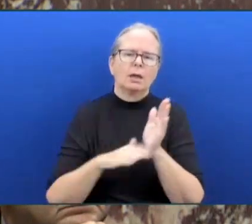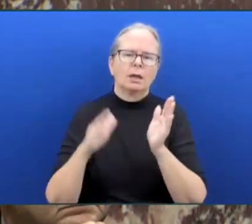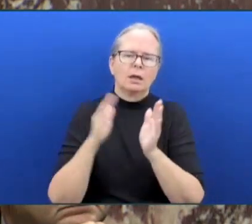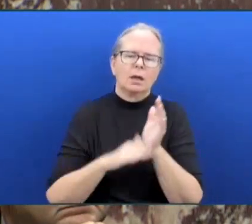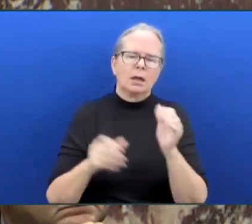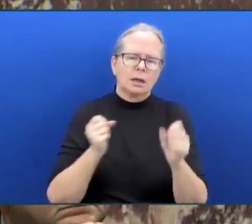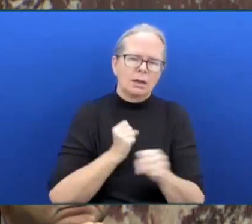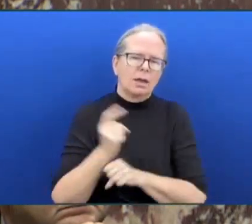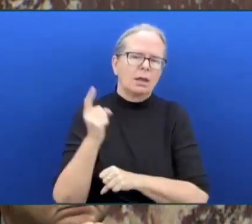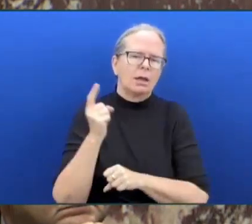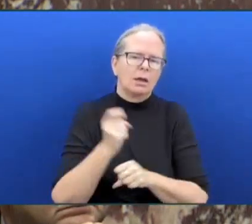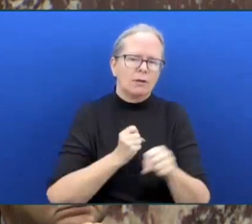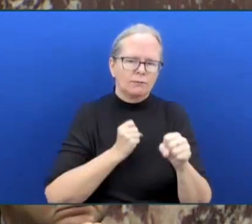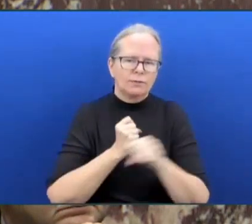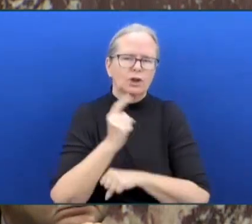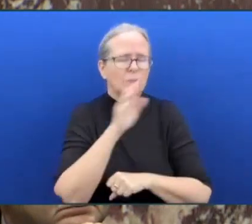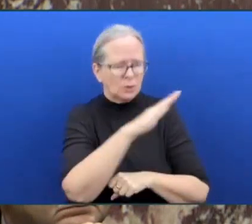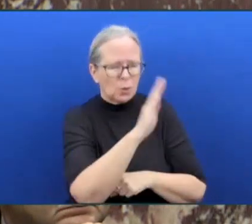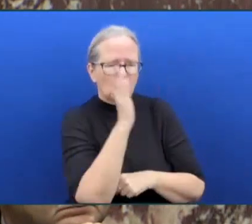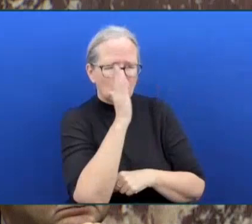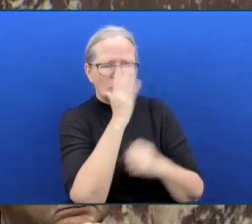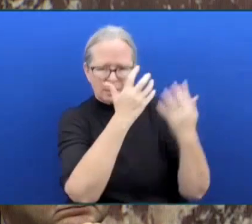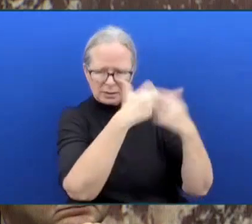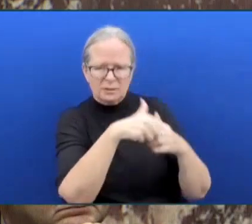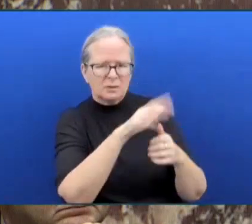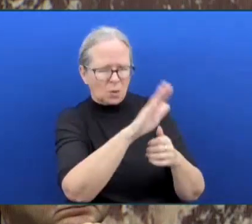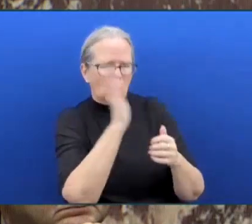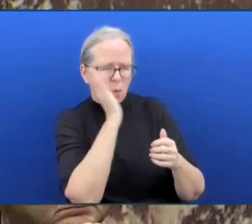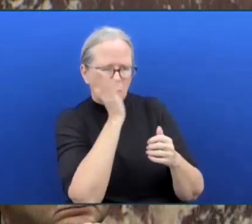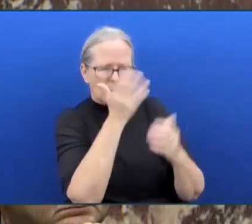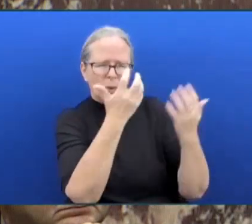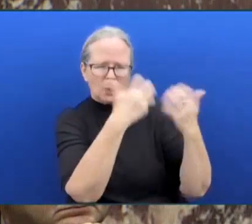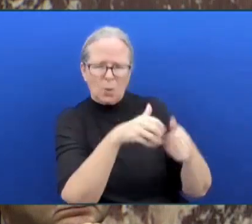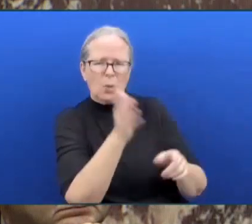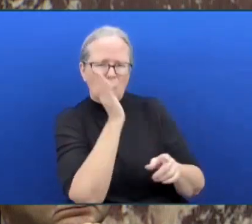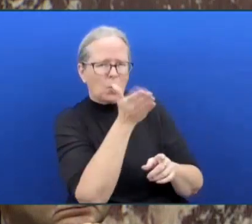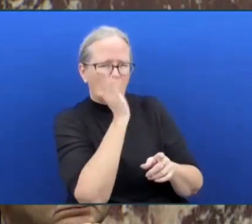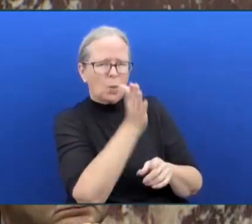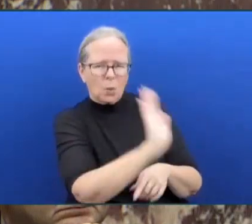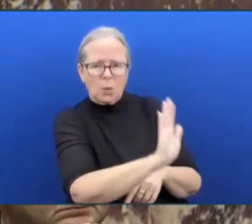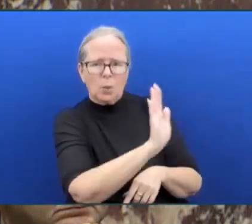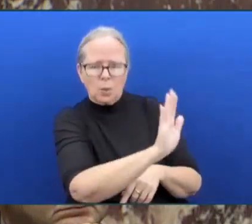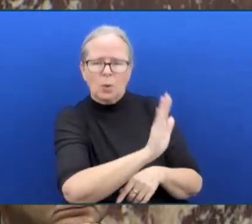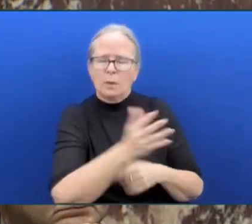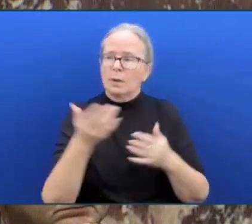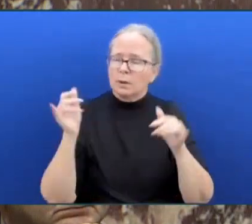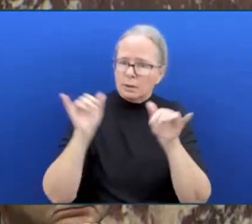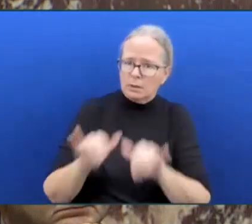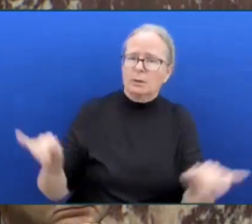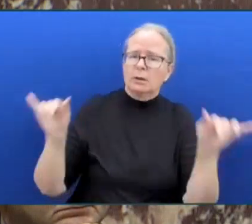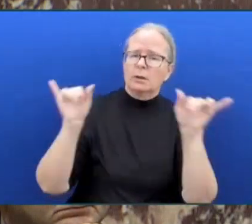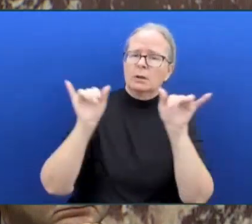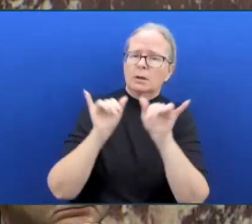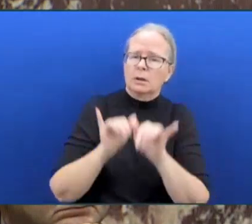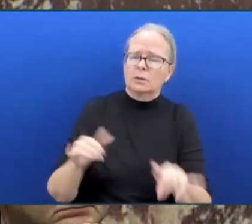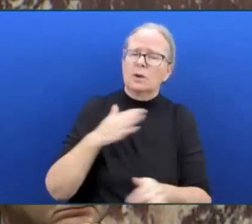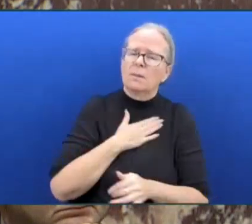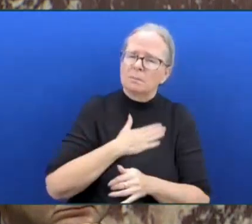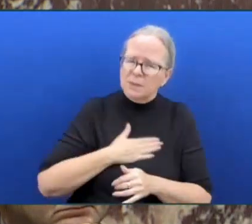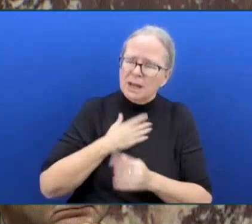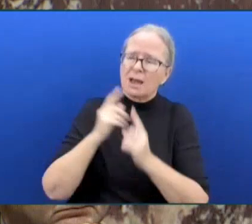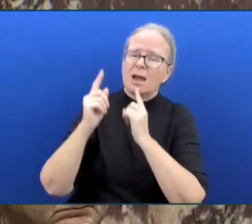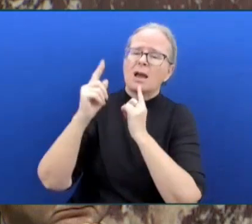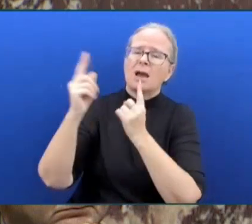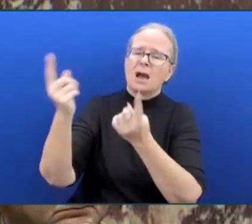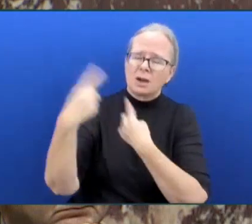plan is coming. To the Premier, will the Premier give a straight answer to the students who are in the gallery, and will he